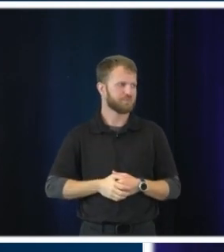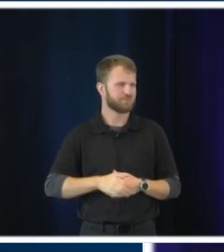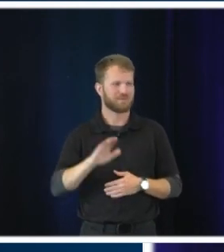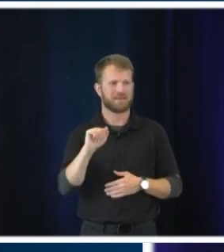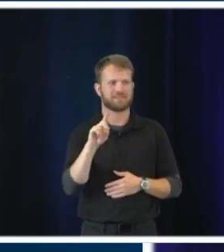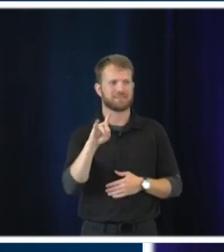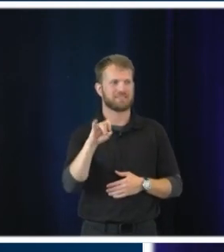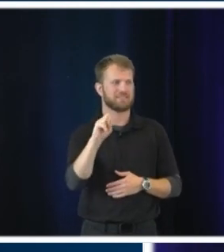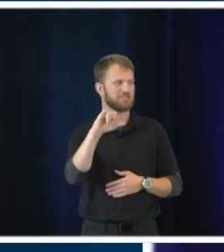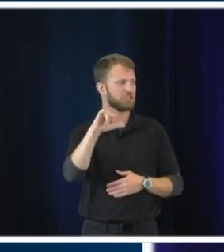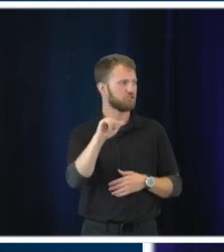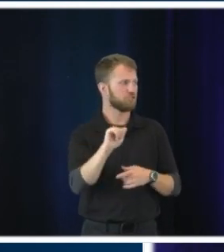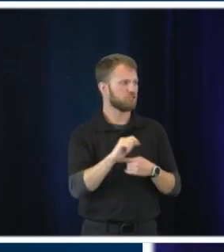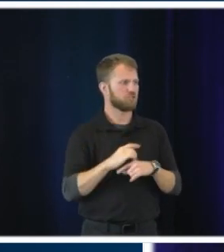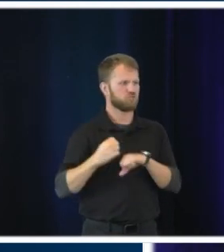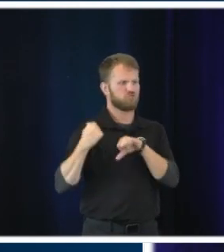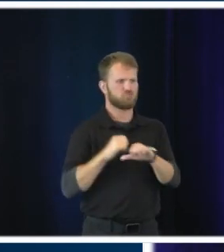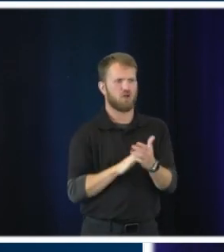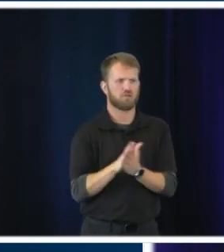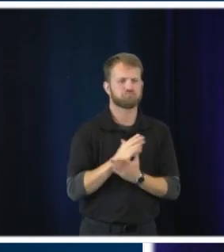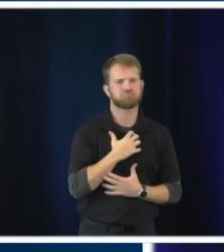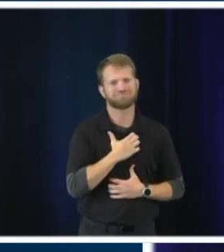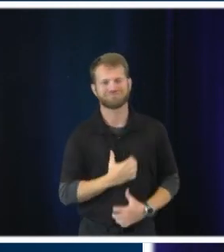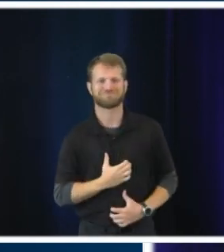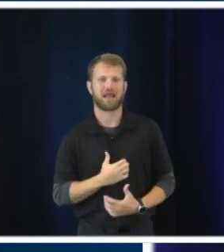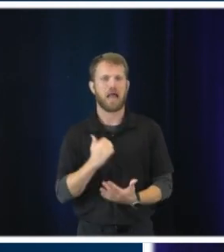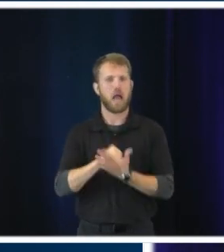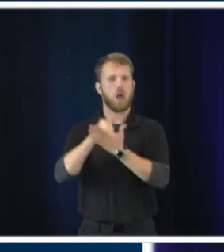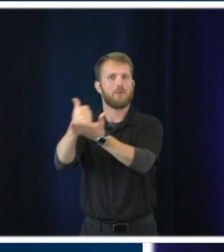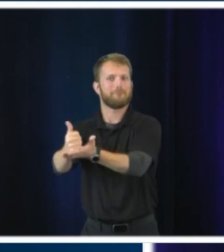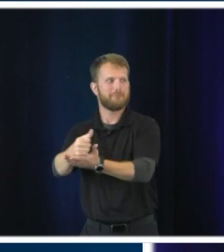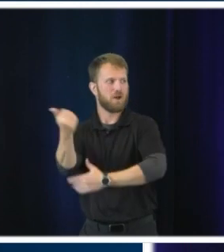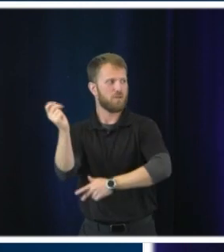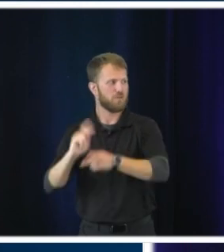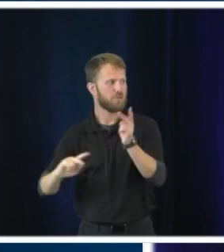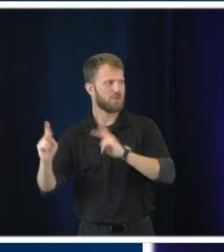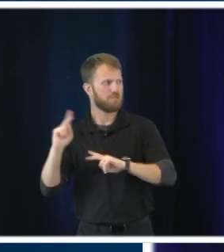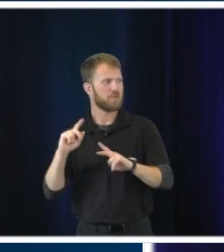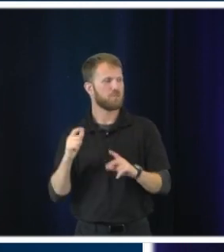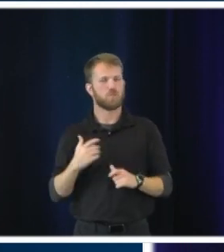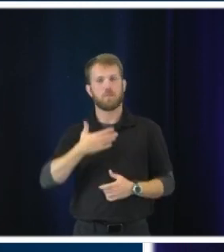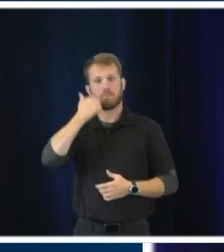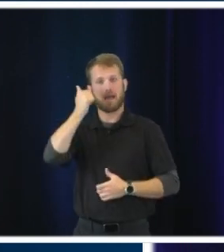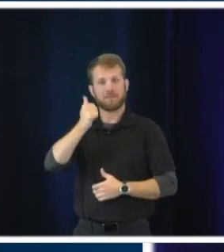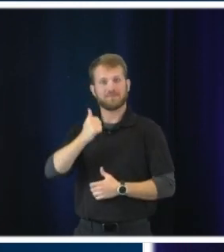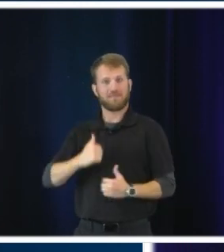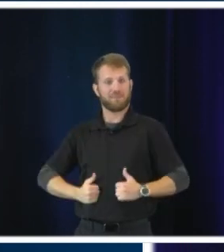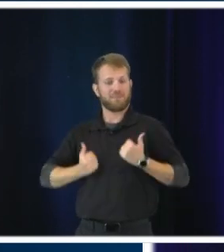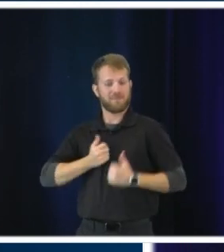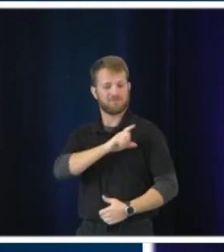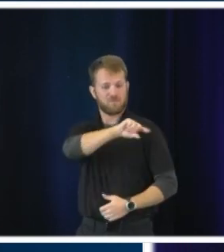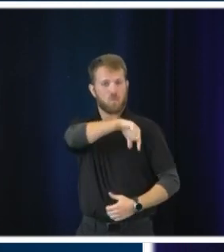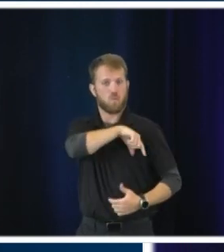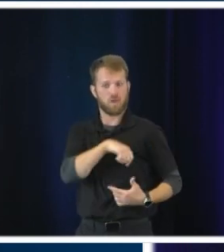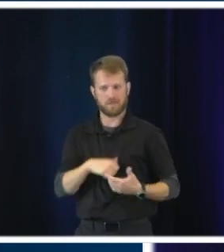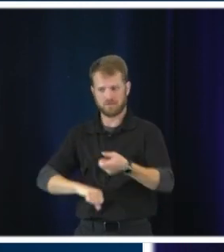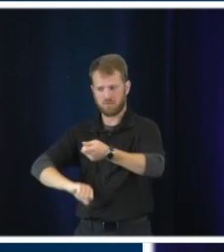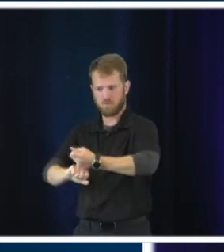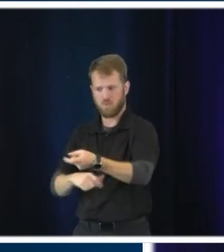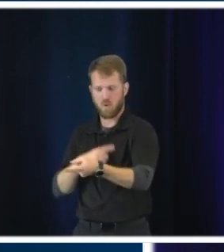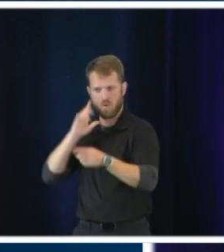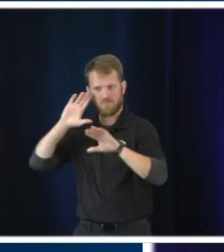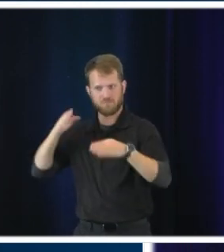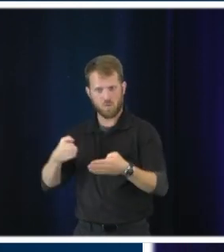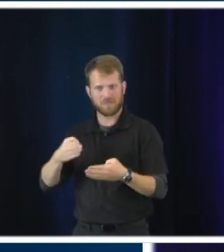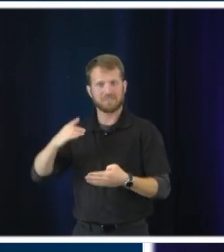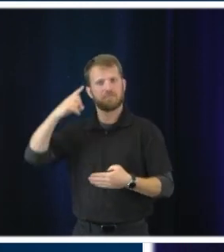Khadija has a strong passion for helping others by empowering them to reach their best quality of life through a focus on mental health,